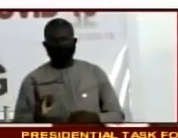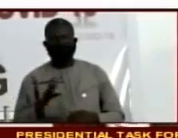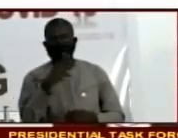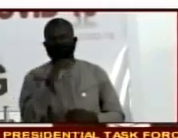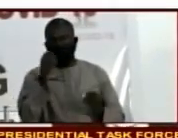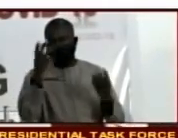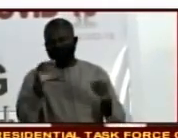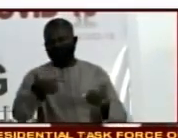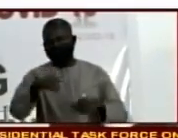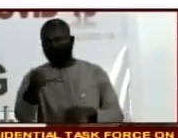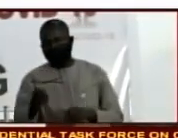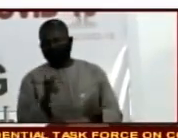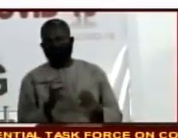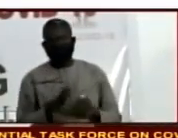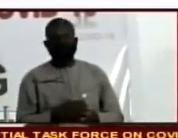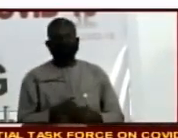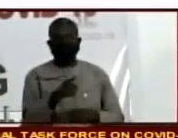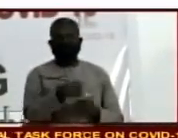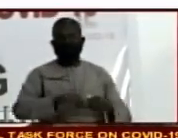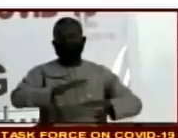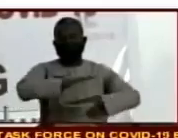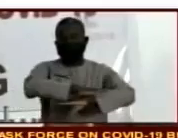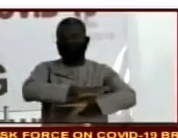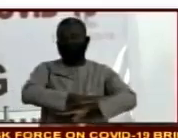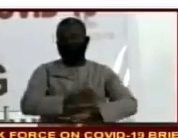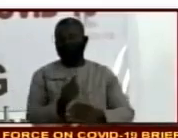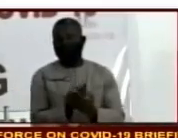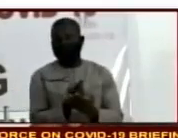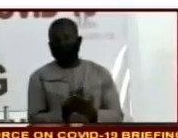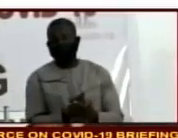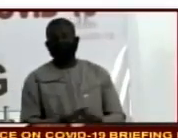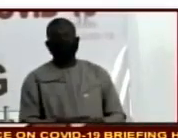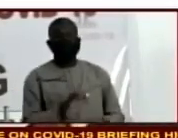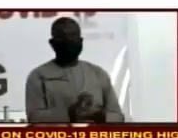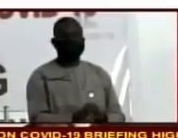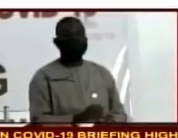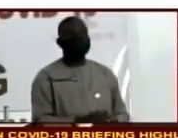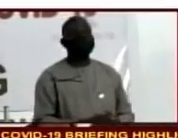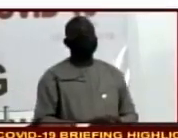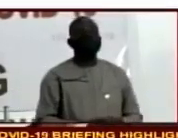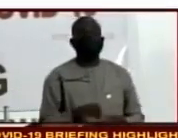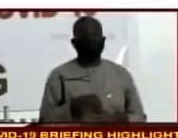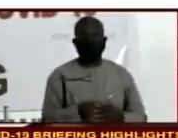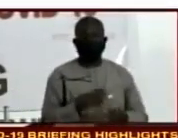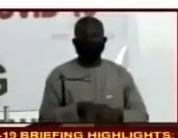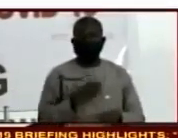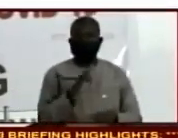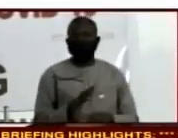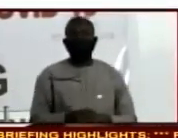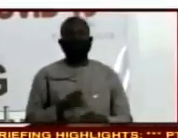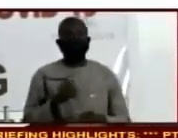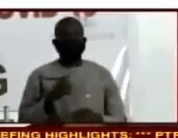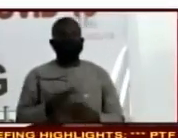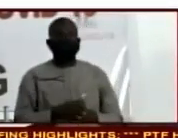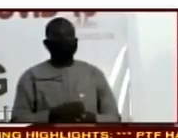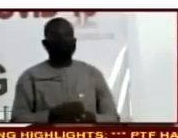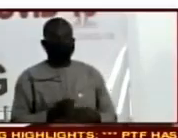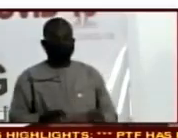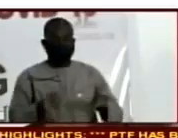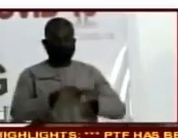The roundtable was convened in recognition of the fact that in times of crisis, hunger is a byproduct,